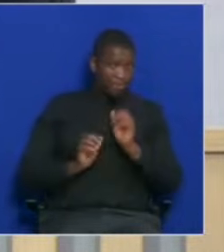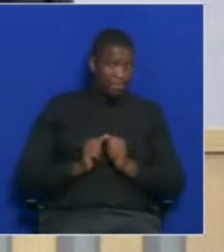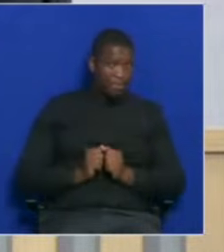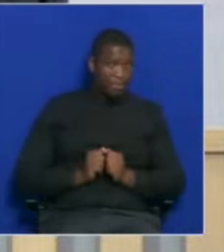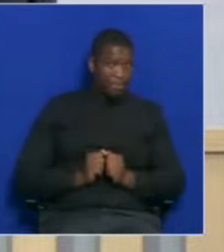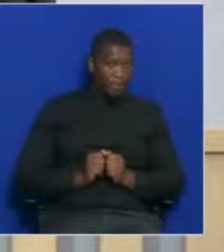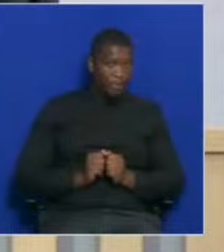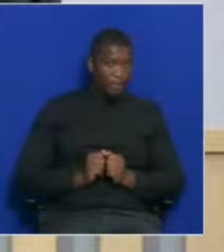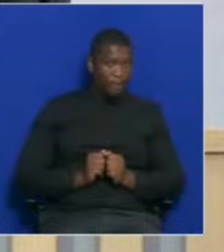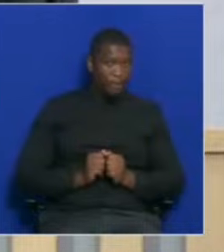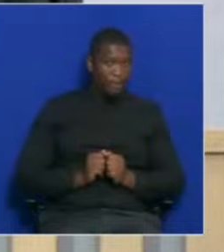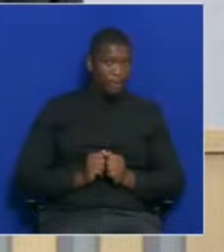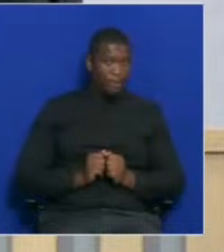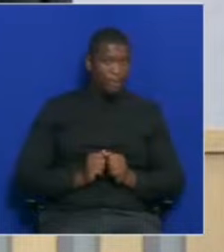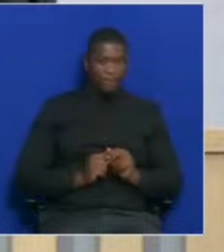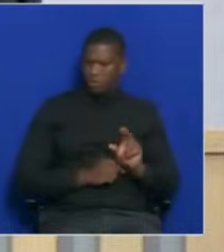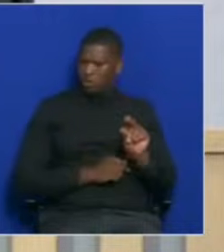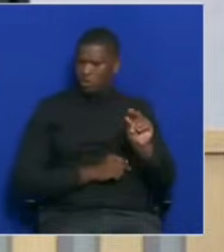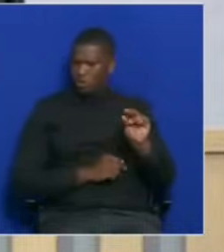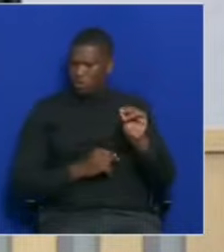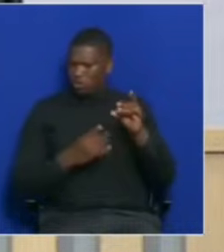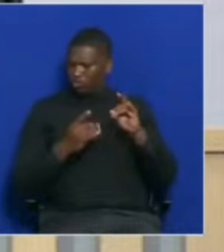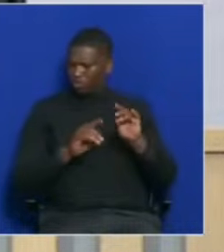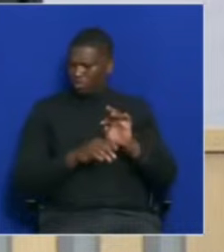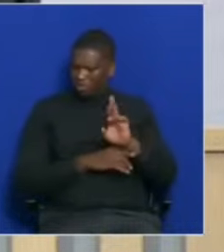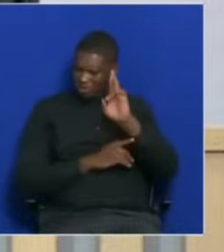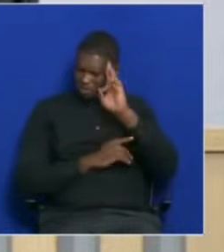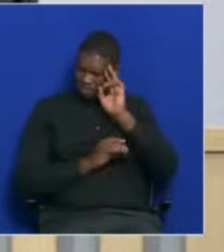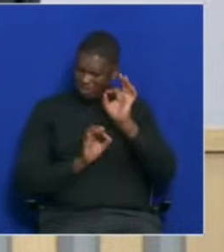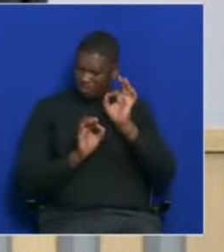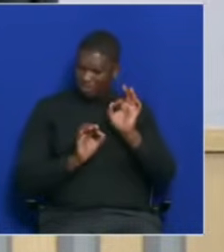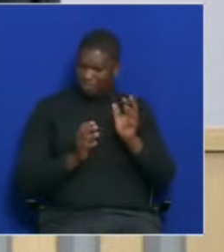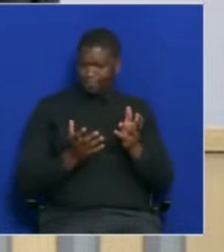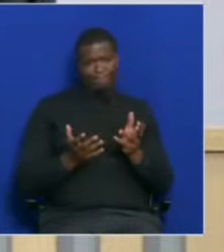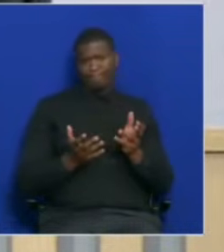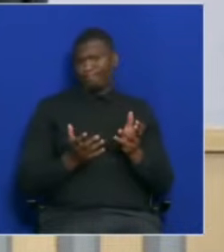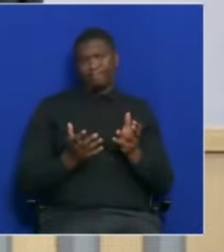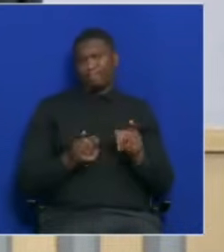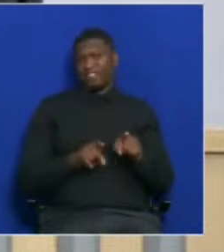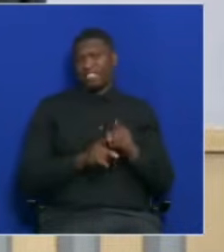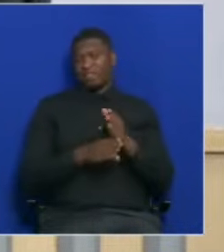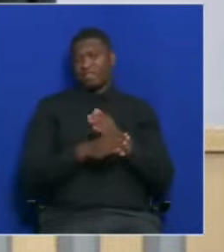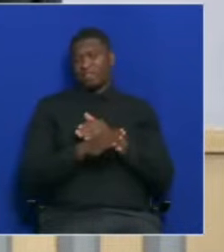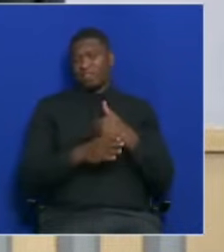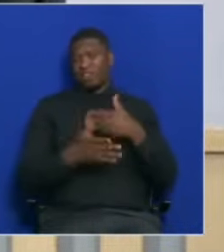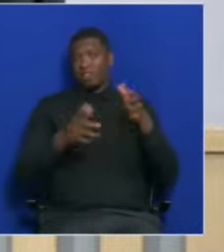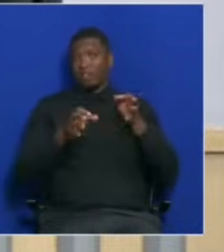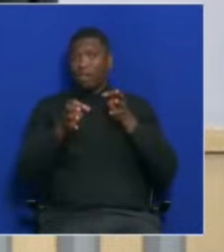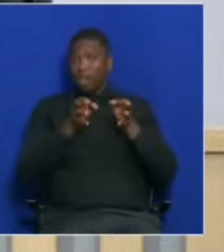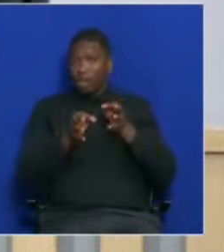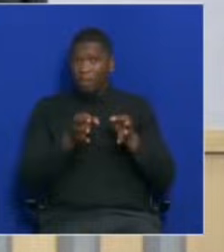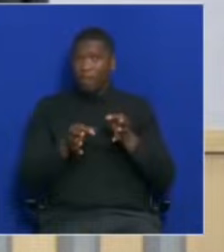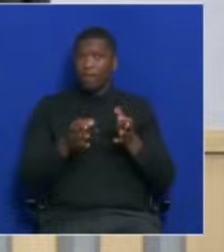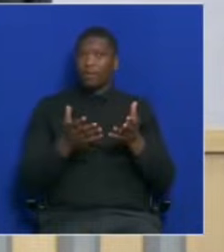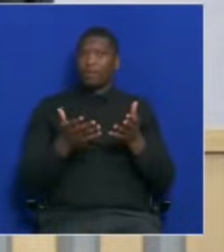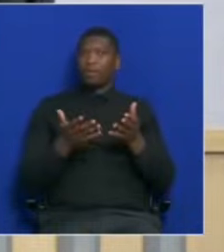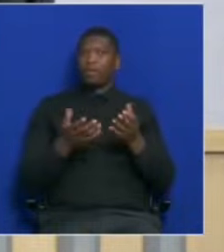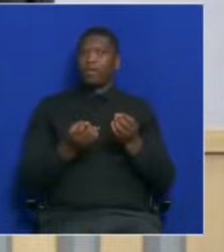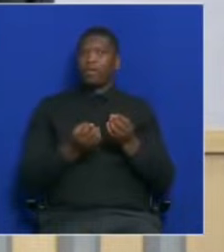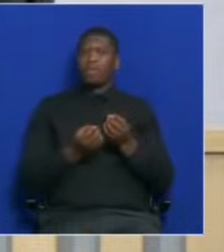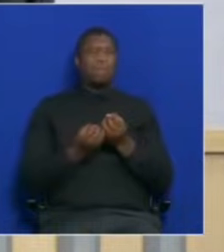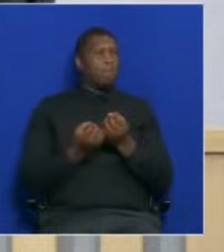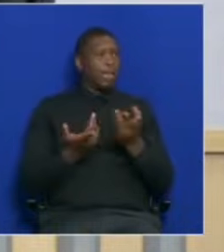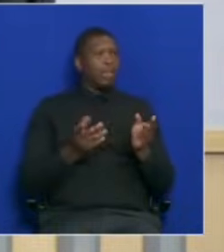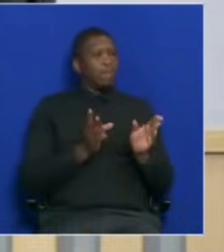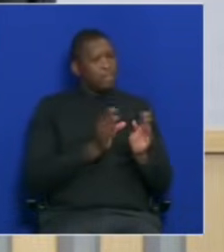No, Chair, I can't particularly recall. As I said in my statement that there were a number of meetings that were called,